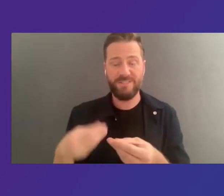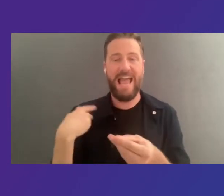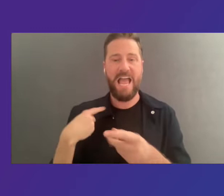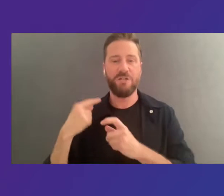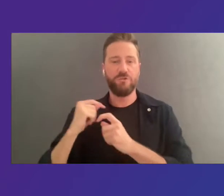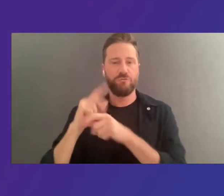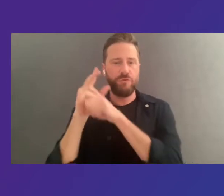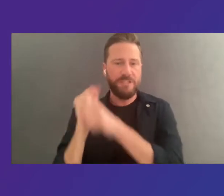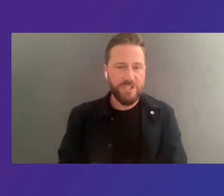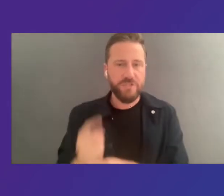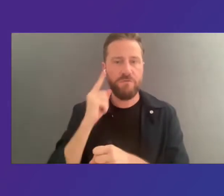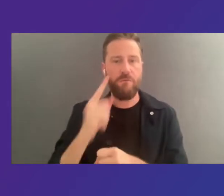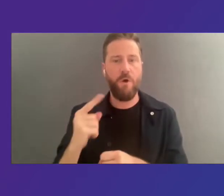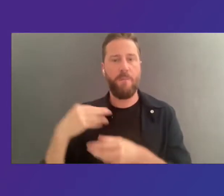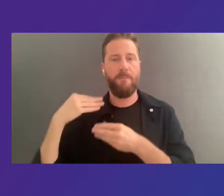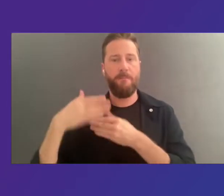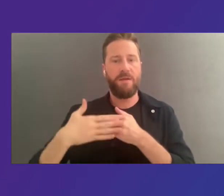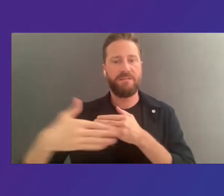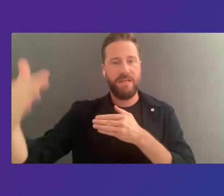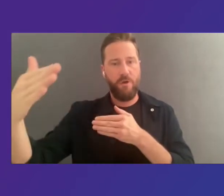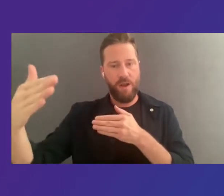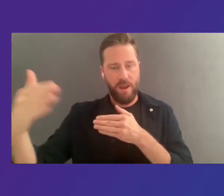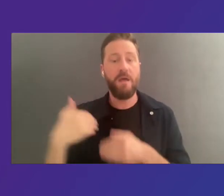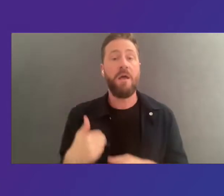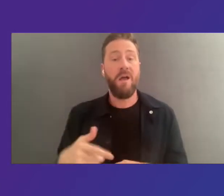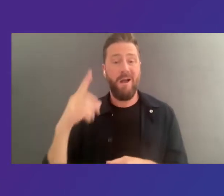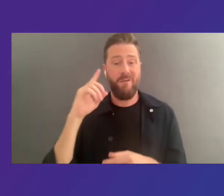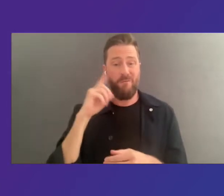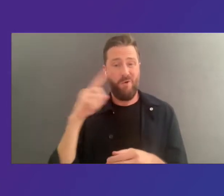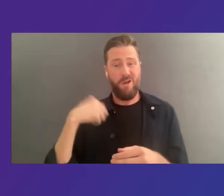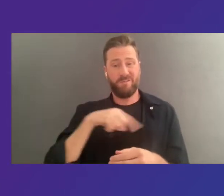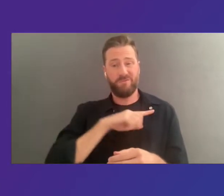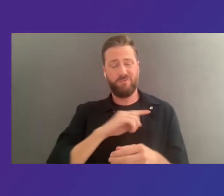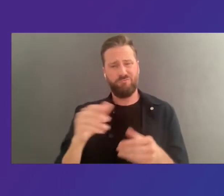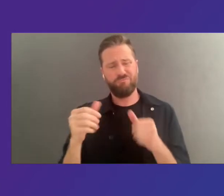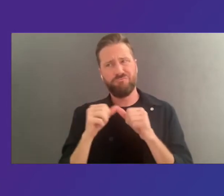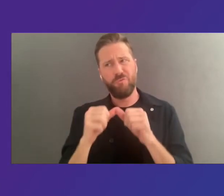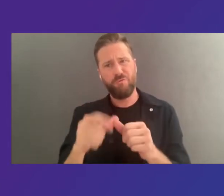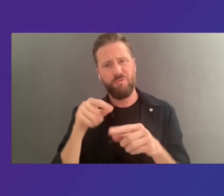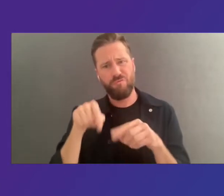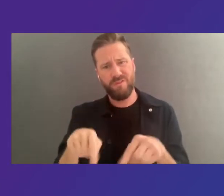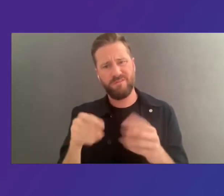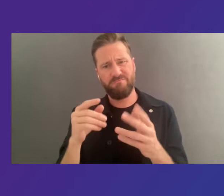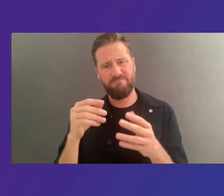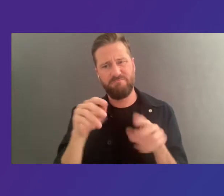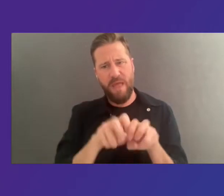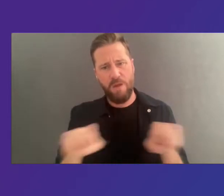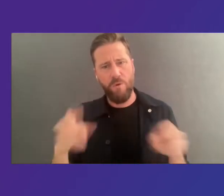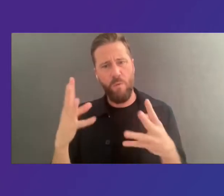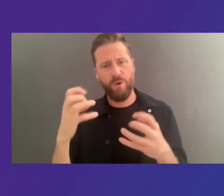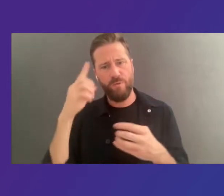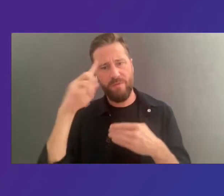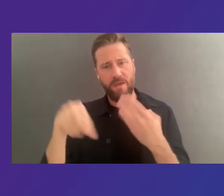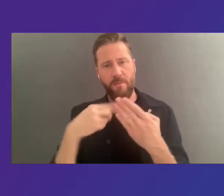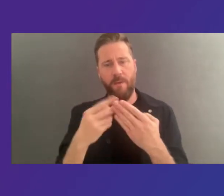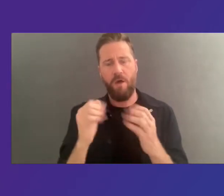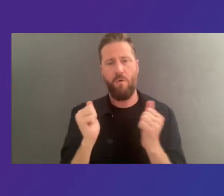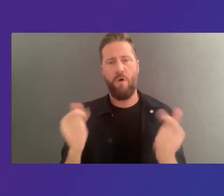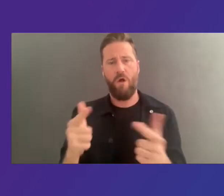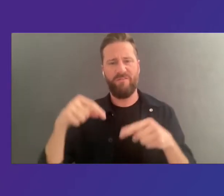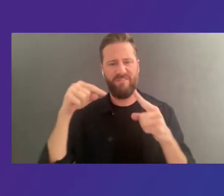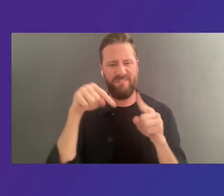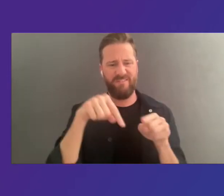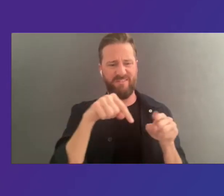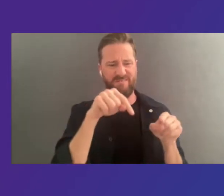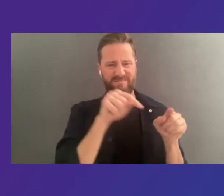Posterity. As we go throughout this panel, I want us to think about all of these words that